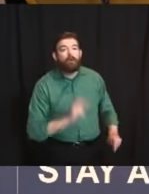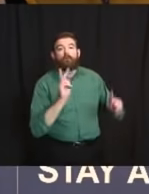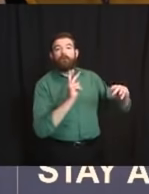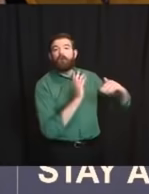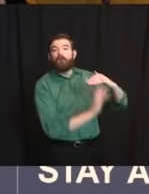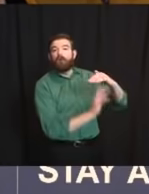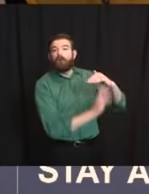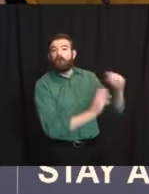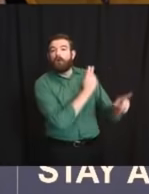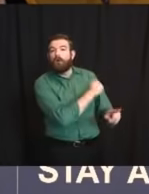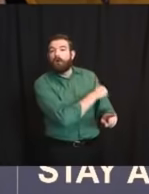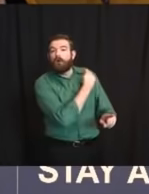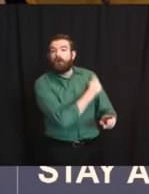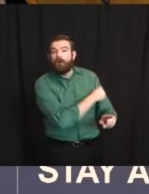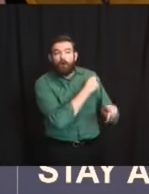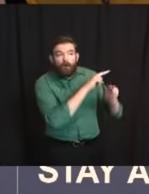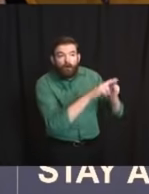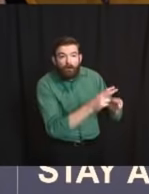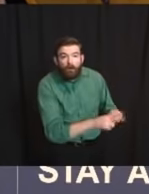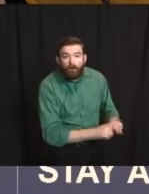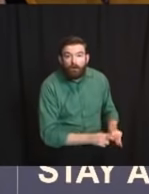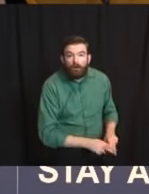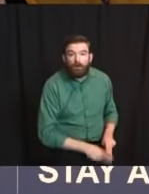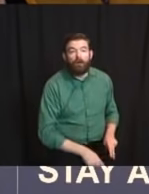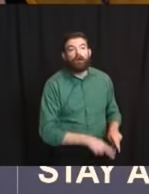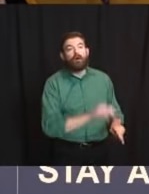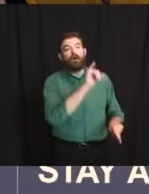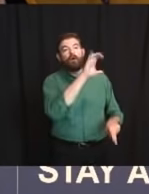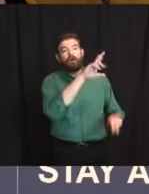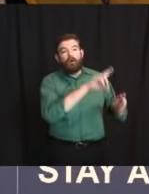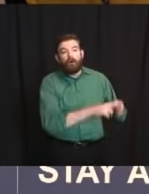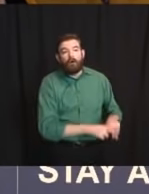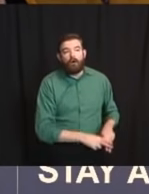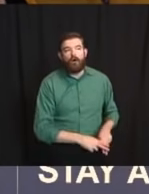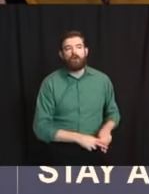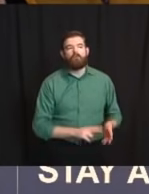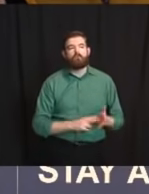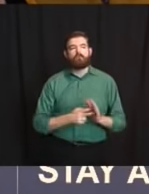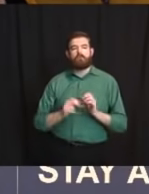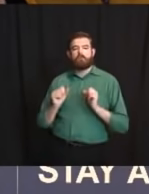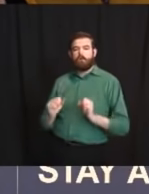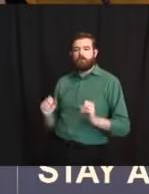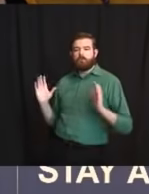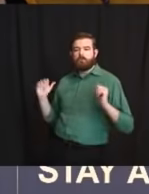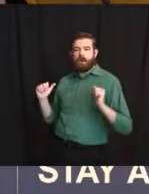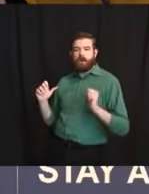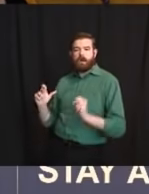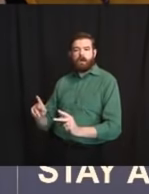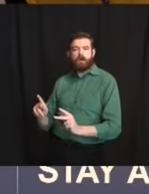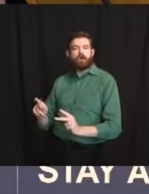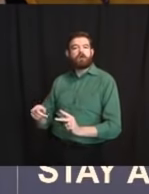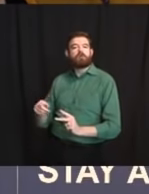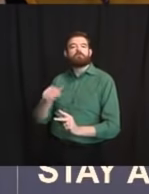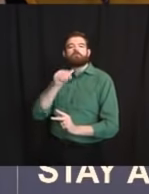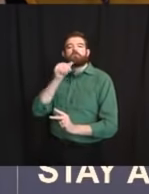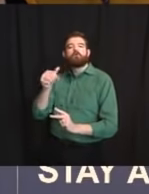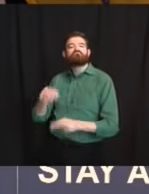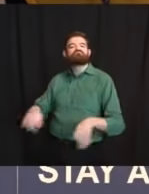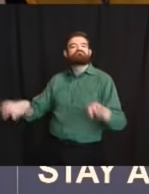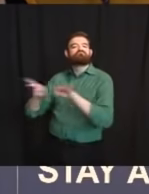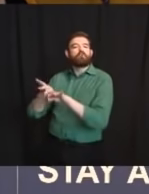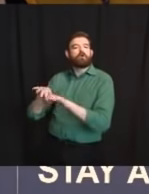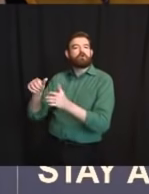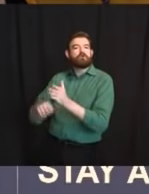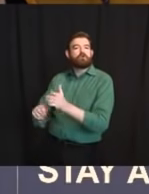surgeries, beginning with the urgent surgical procedures at our hospitals. Safety and protection of patients and staff will